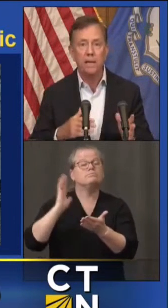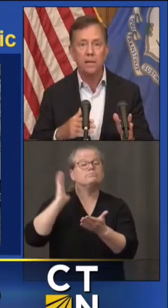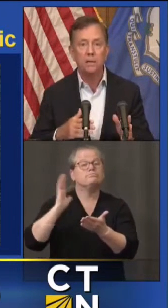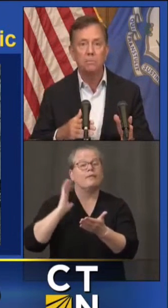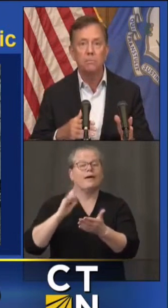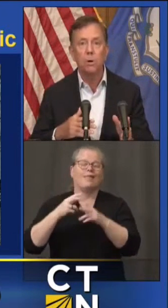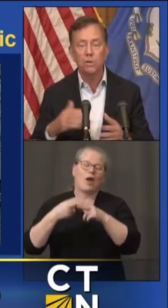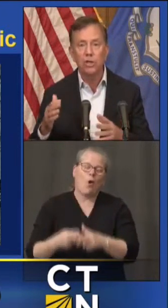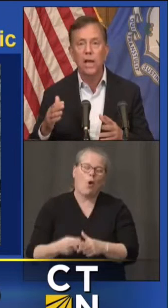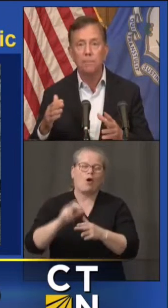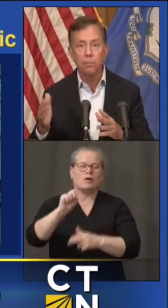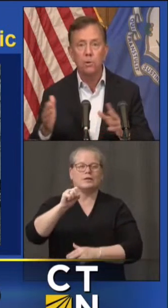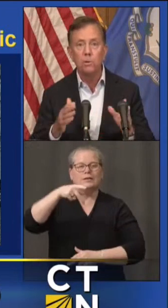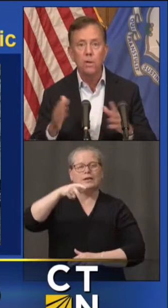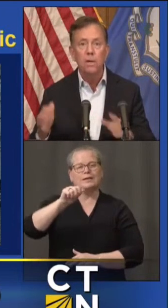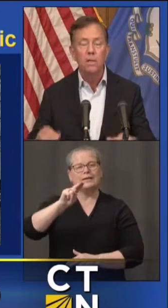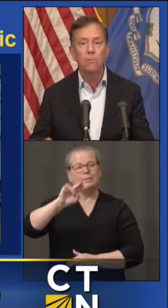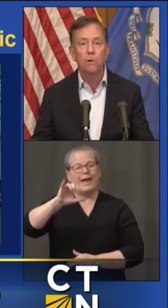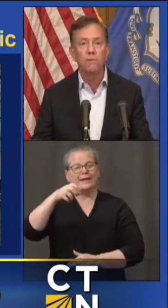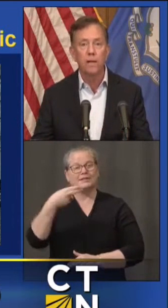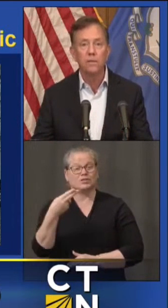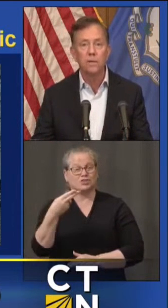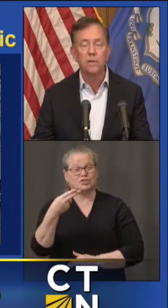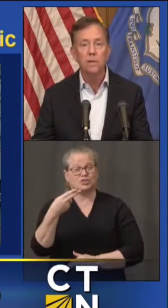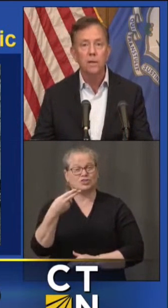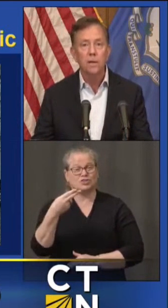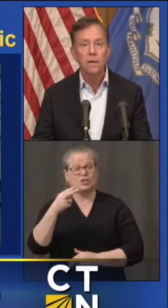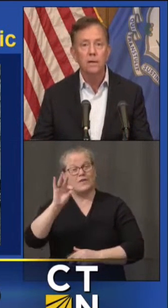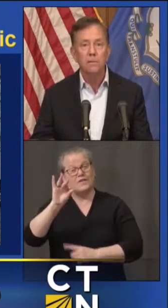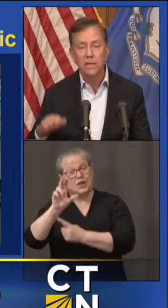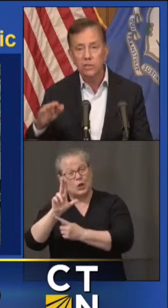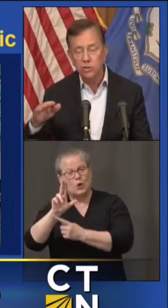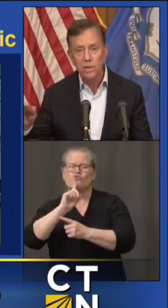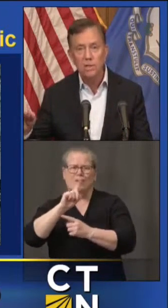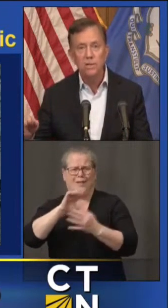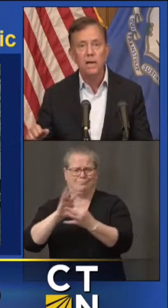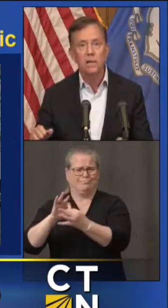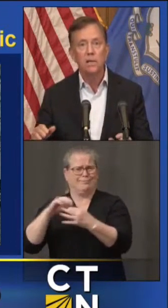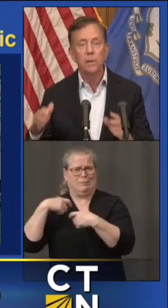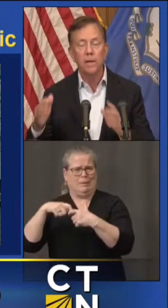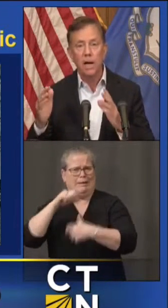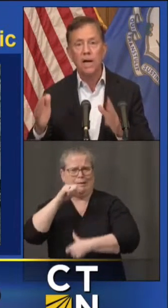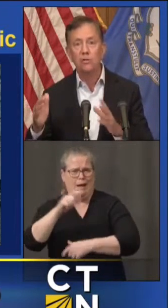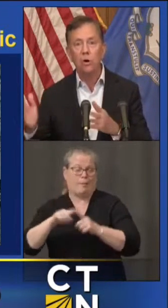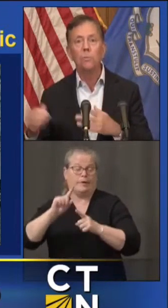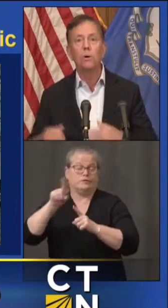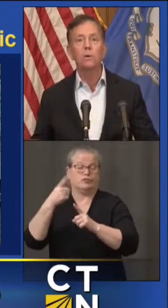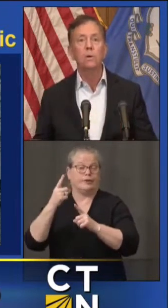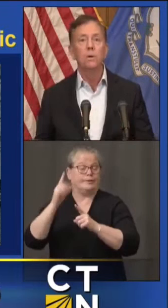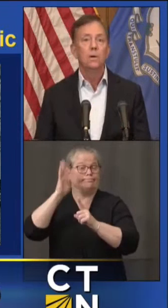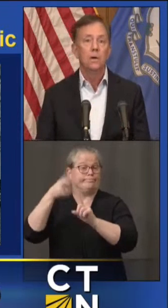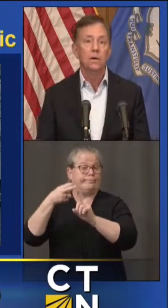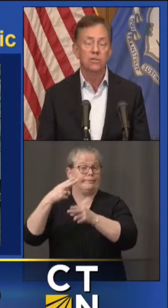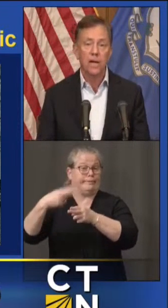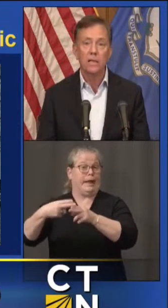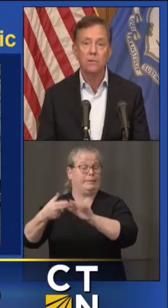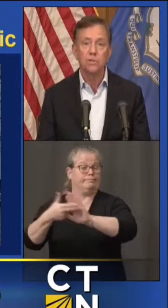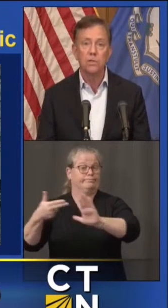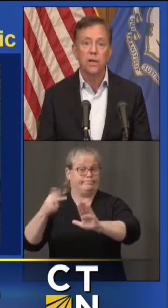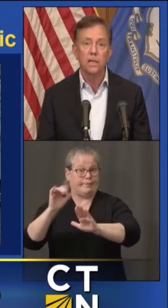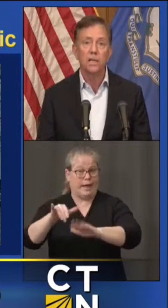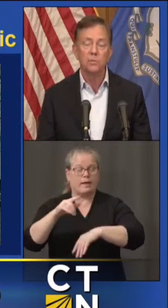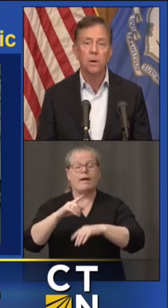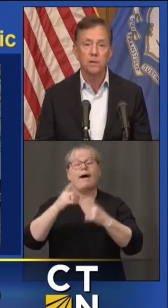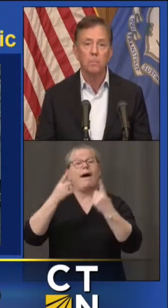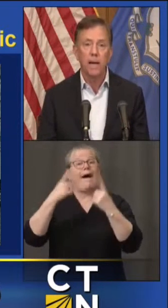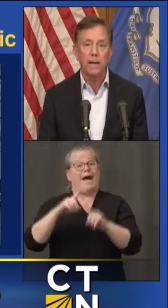in March, April that were afflicted. Things trended down a little bit. October, sadly, was the